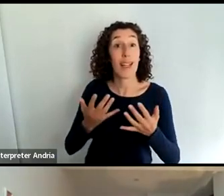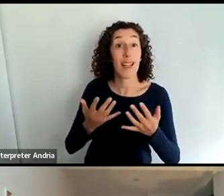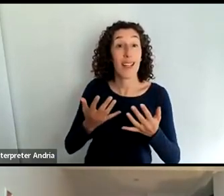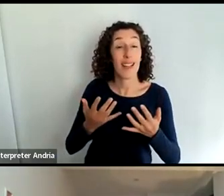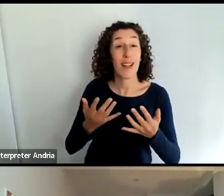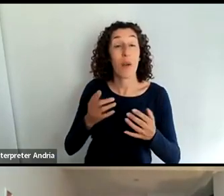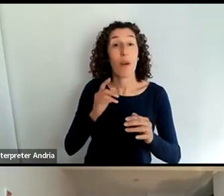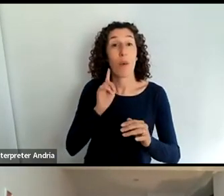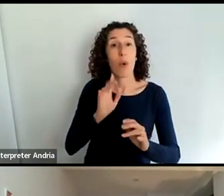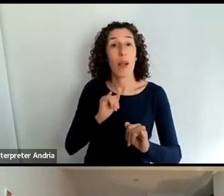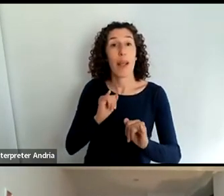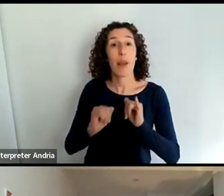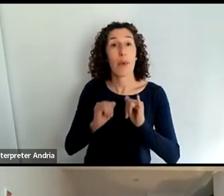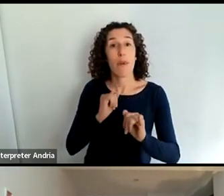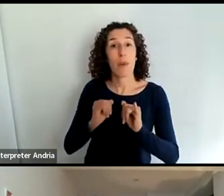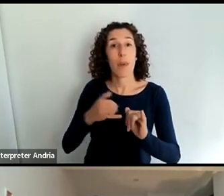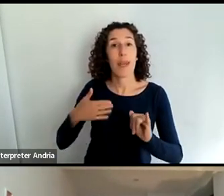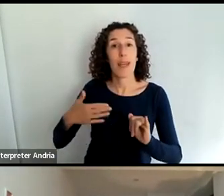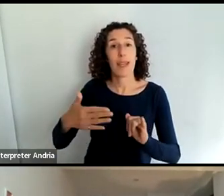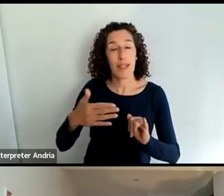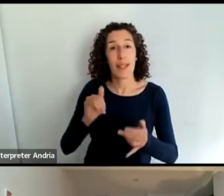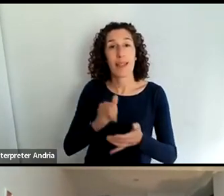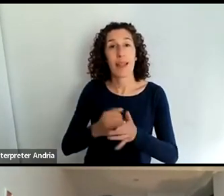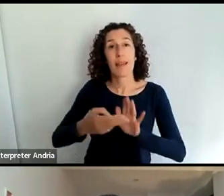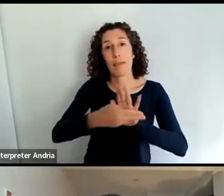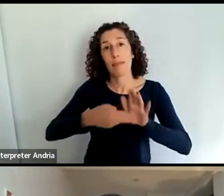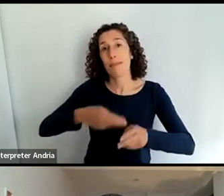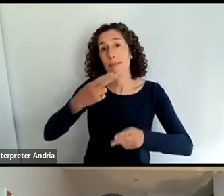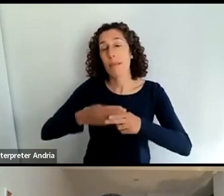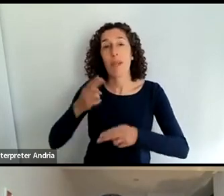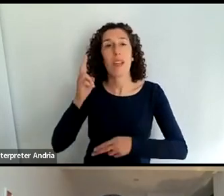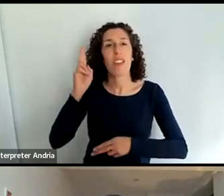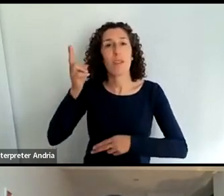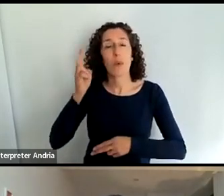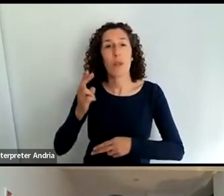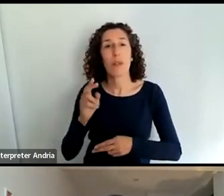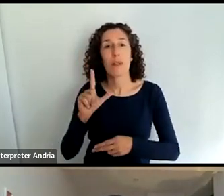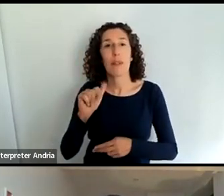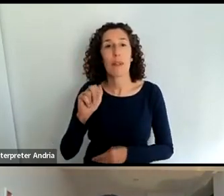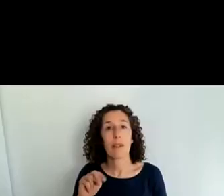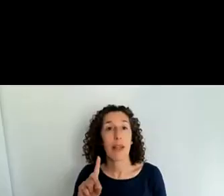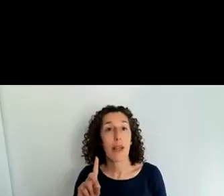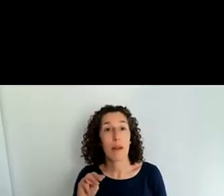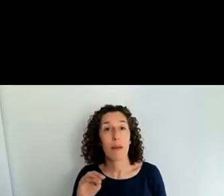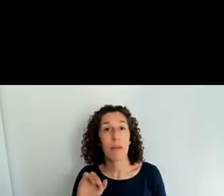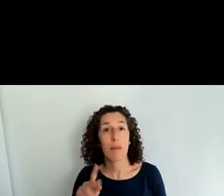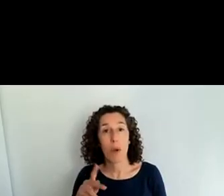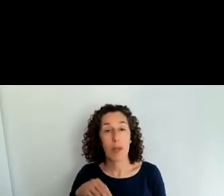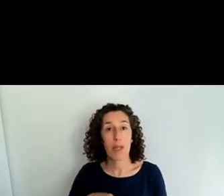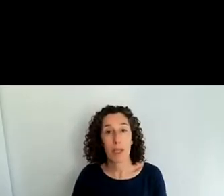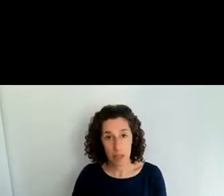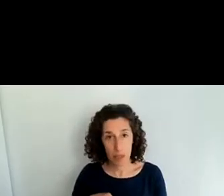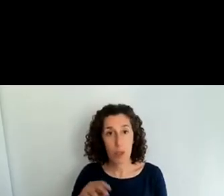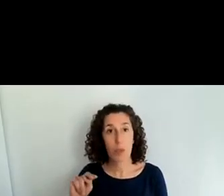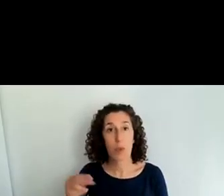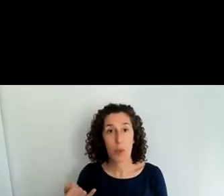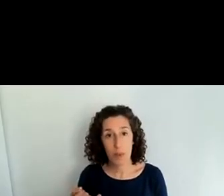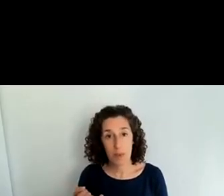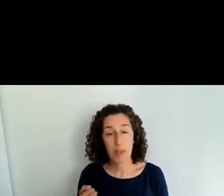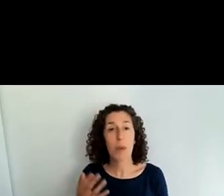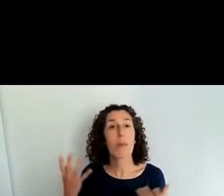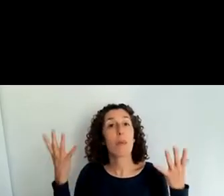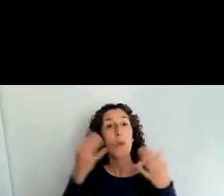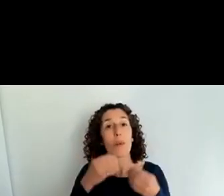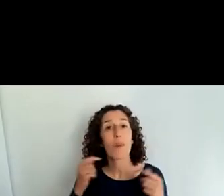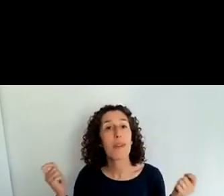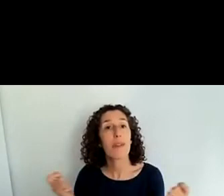of New Jersey. And as part of the ceremony, what was beautiful is you had her brothers, you had other family